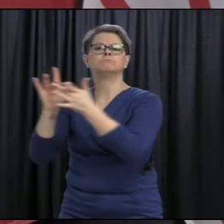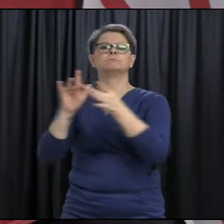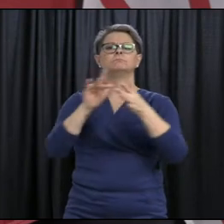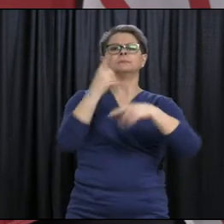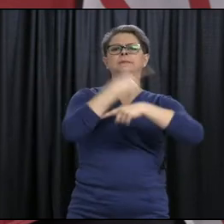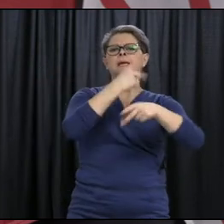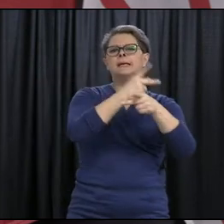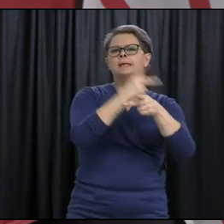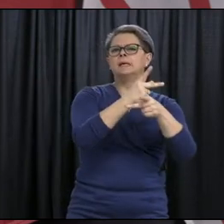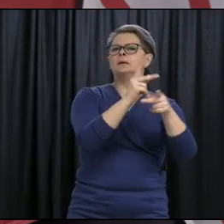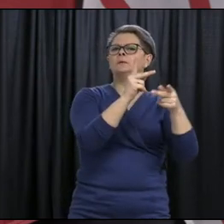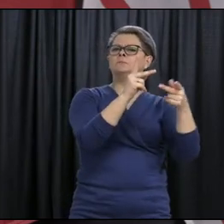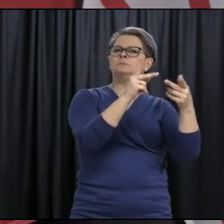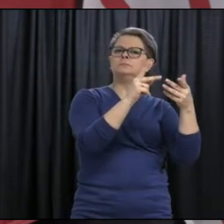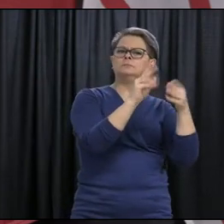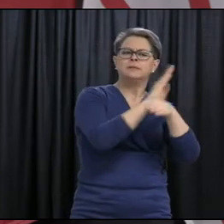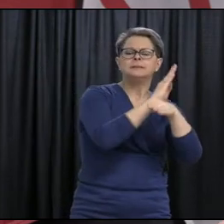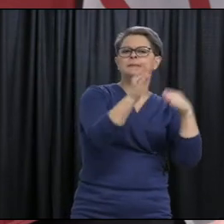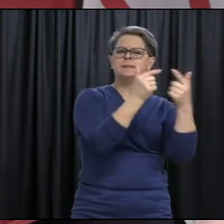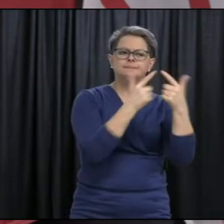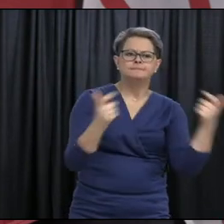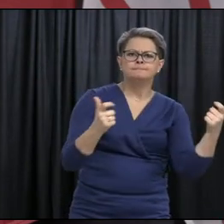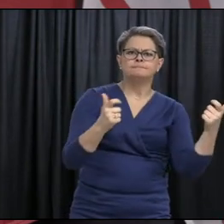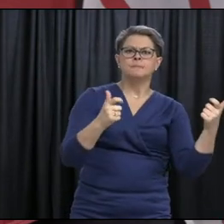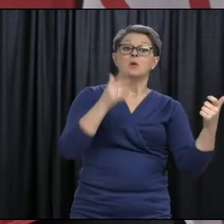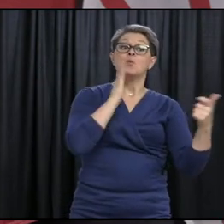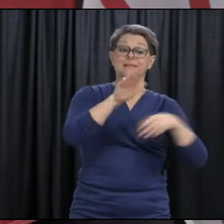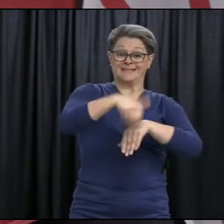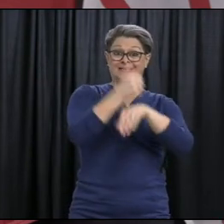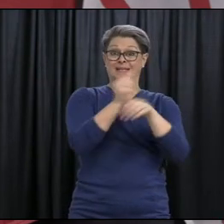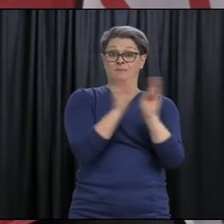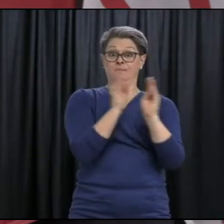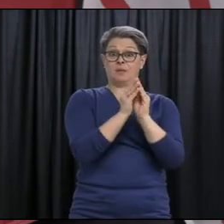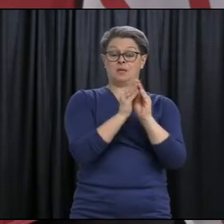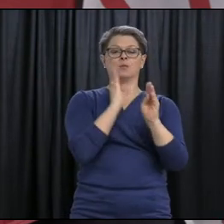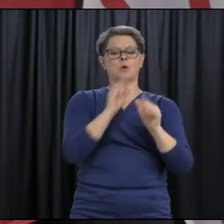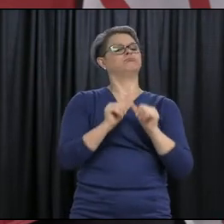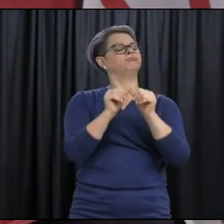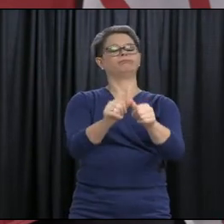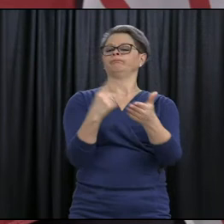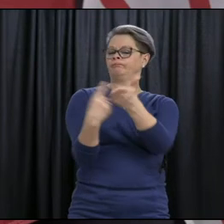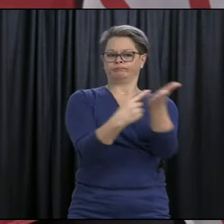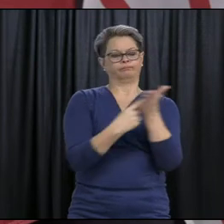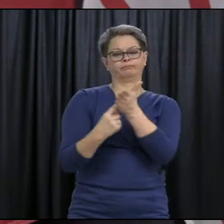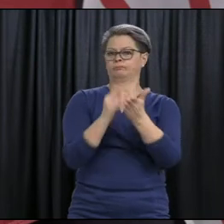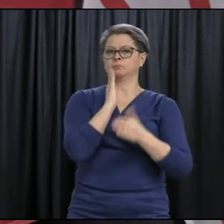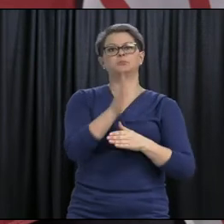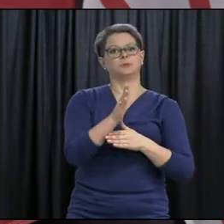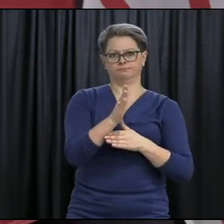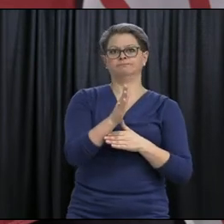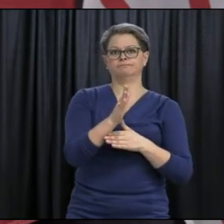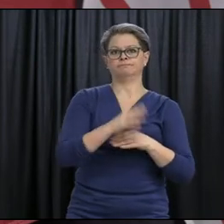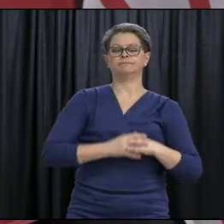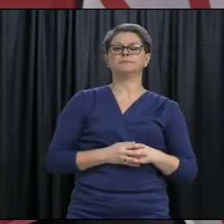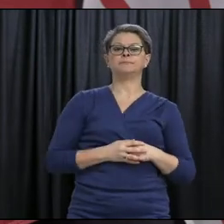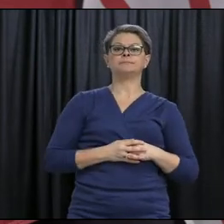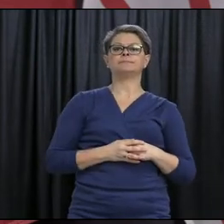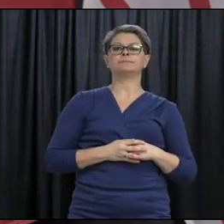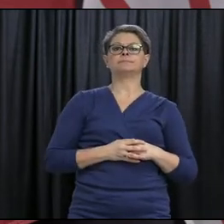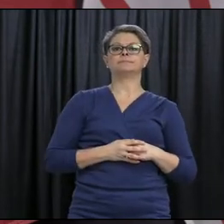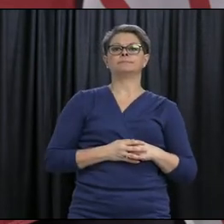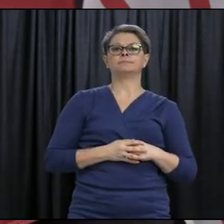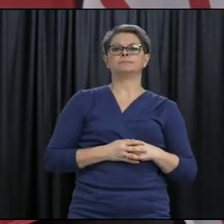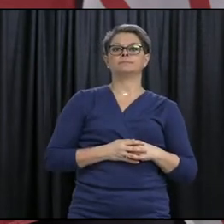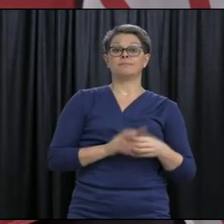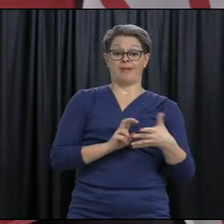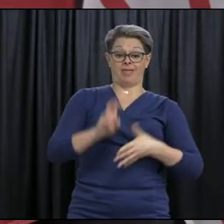up a meeting where we will continue these vital discussions. As the situation continues to evolve,